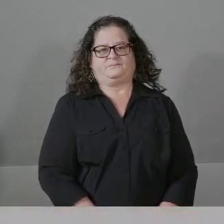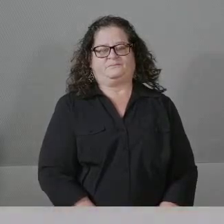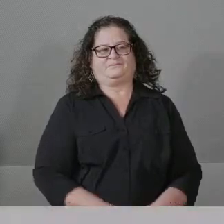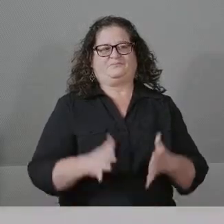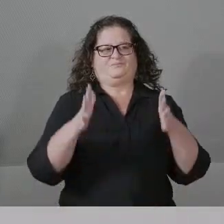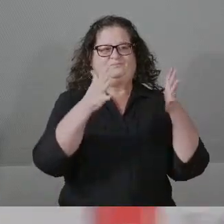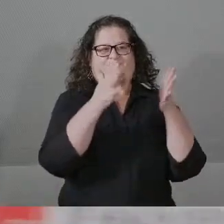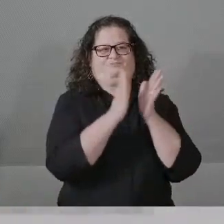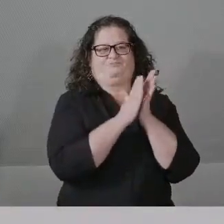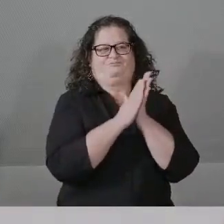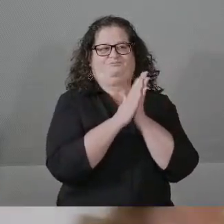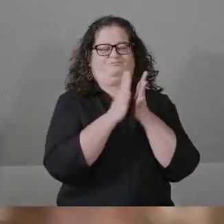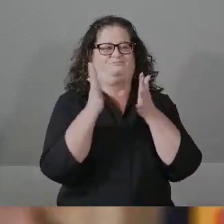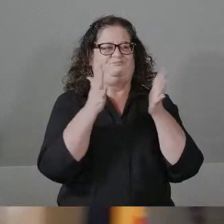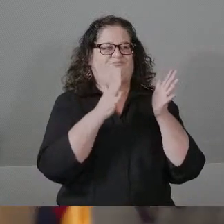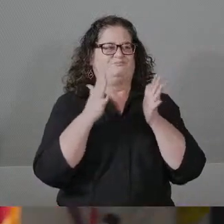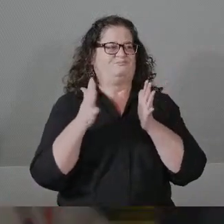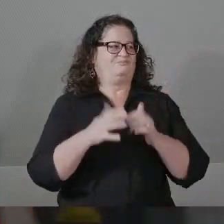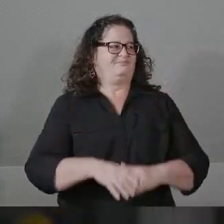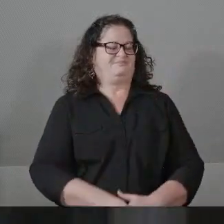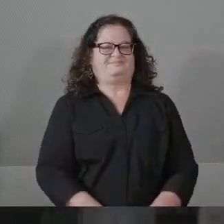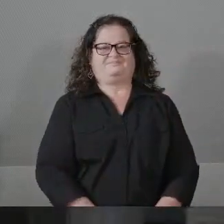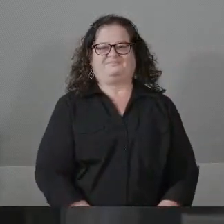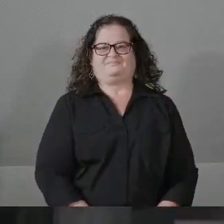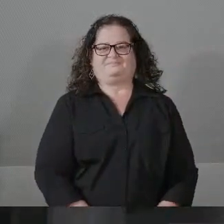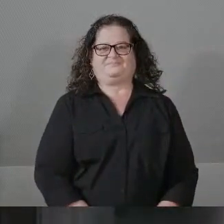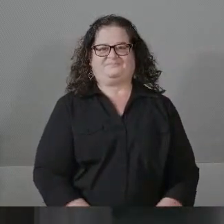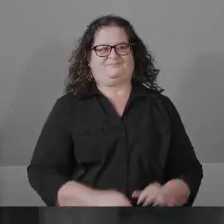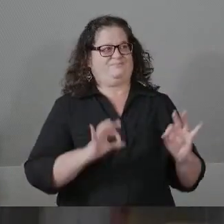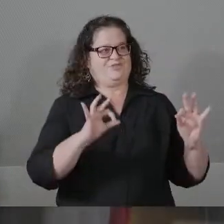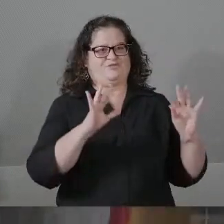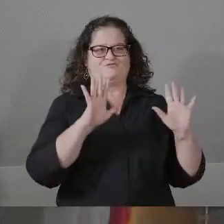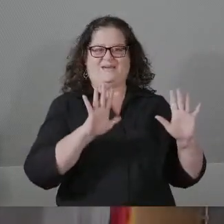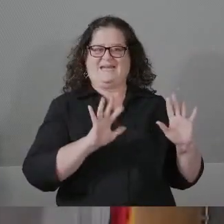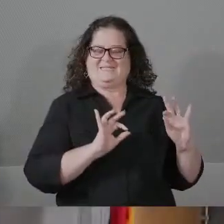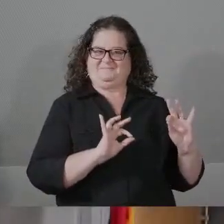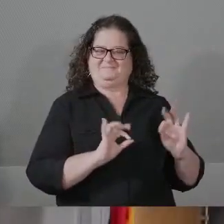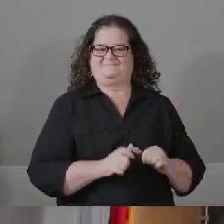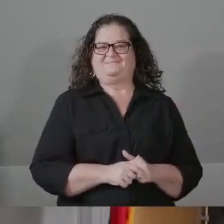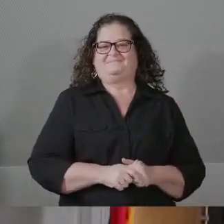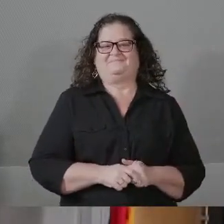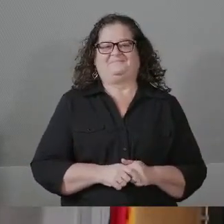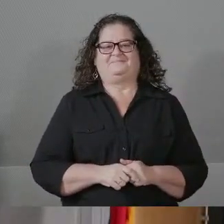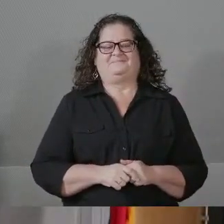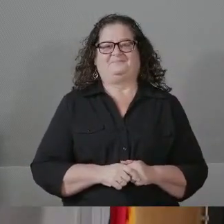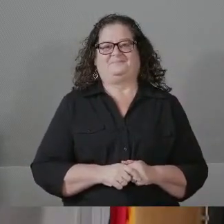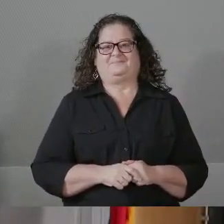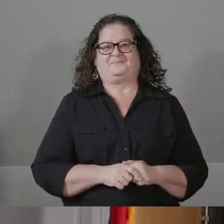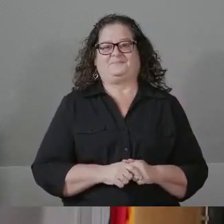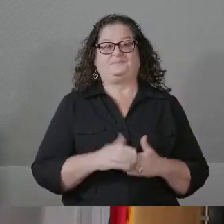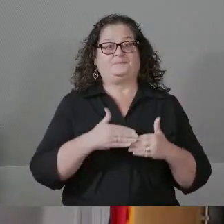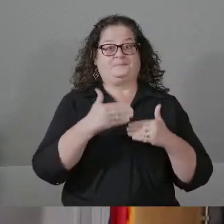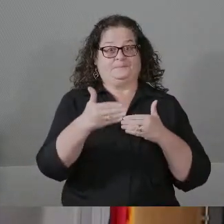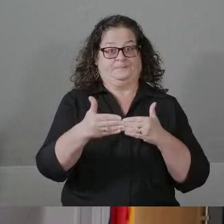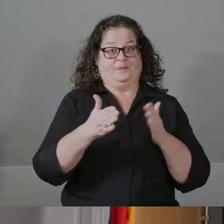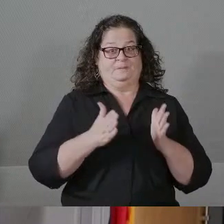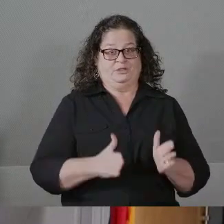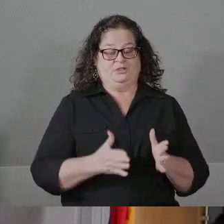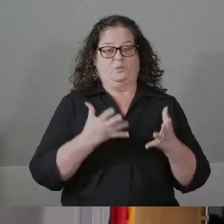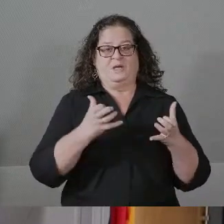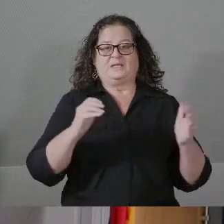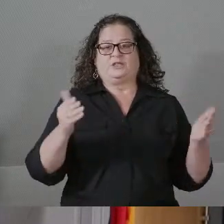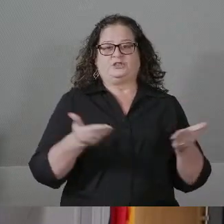Thank you. She's good. She's good. All right, next we would like to